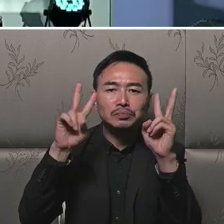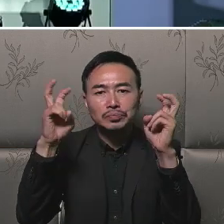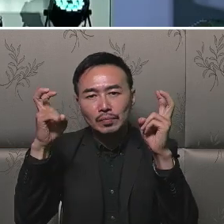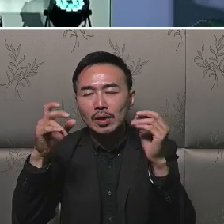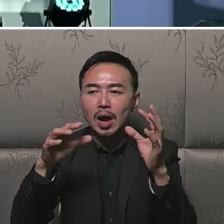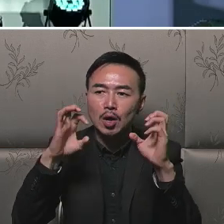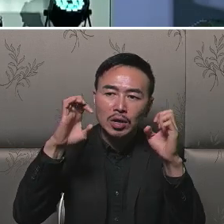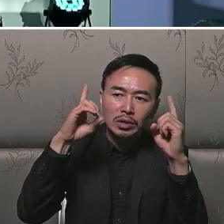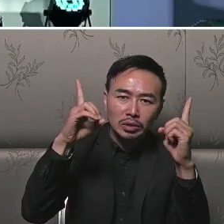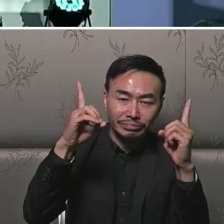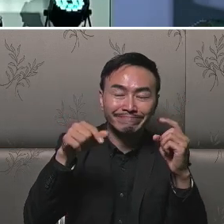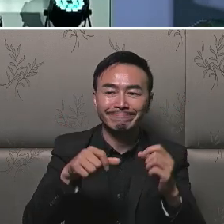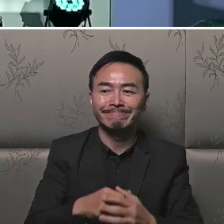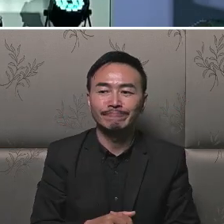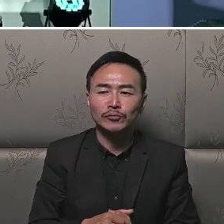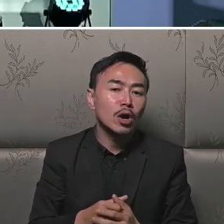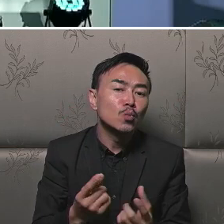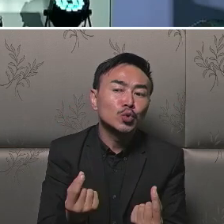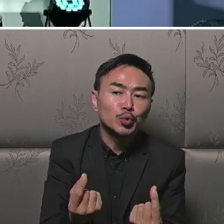Welcome.